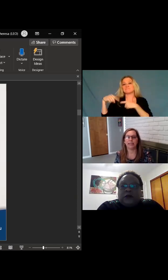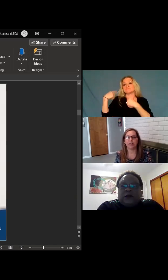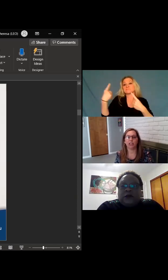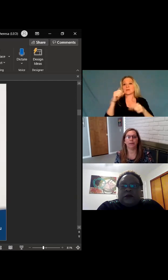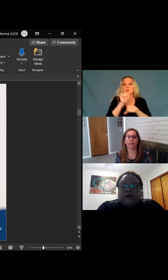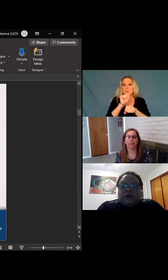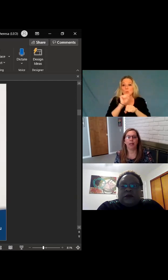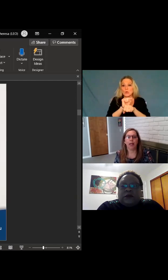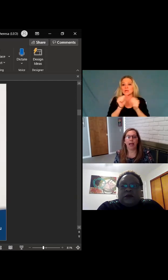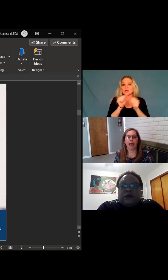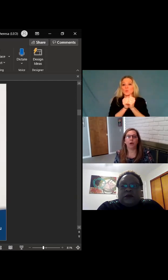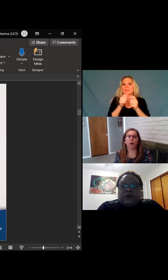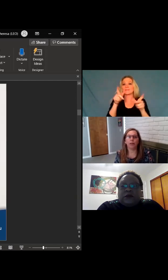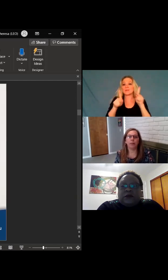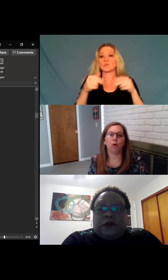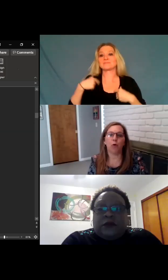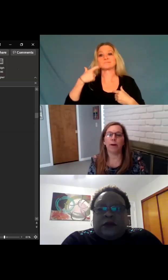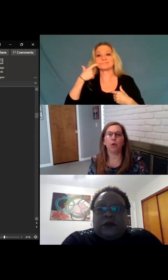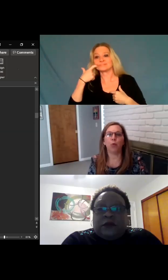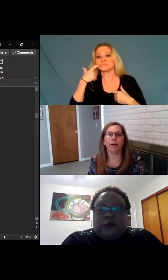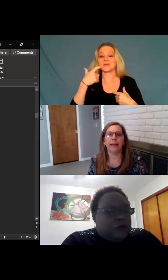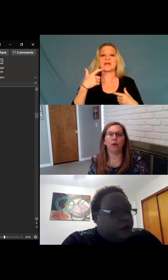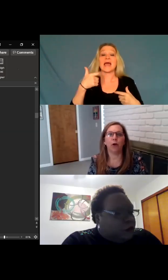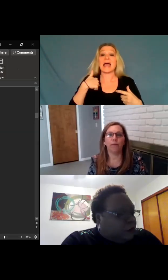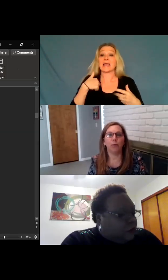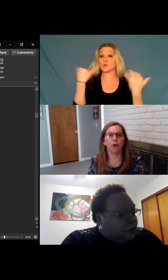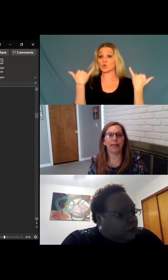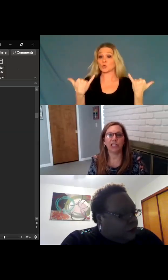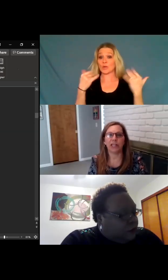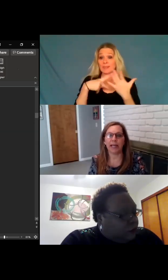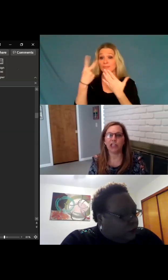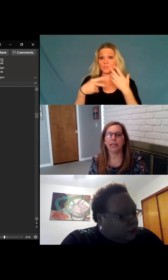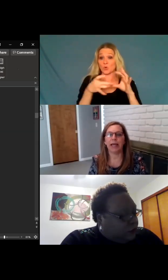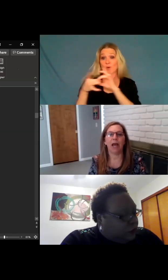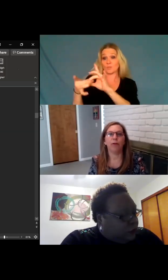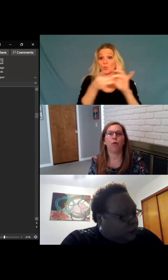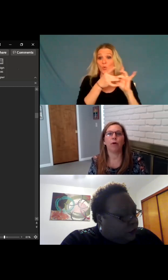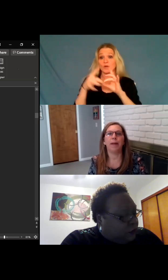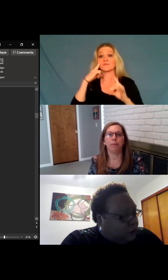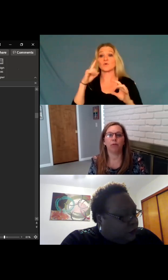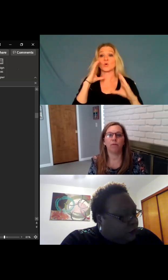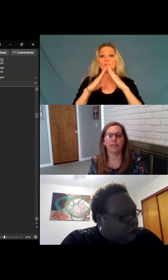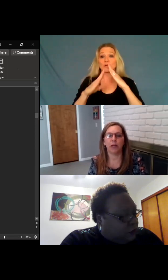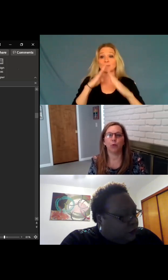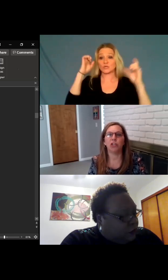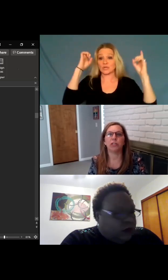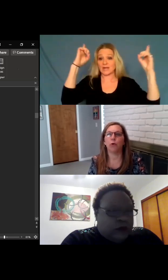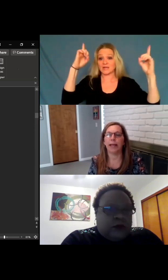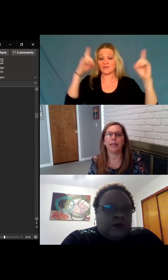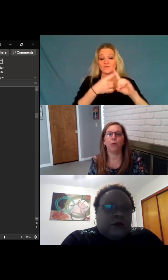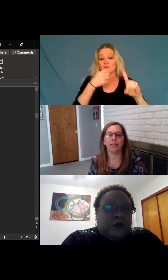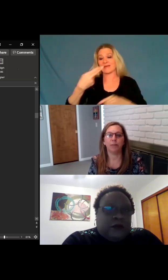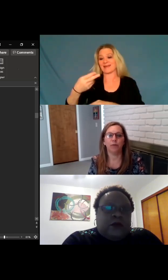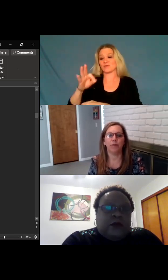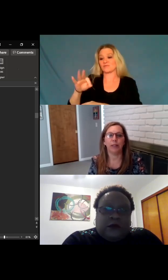specializing in addiction. I am currently the program coordinator of community education at Henry Ford Maple Grove Center, which is